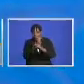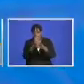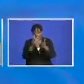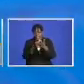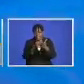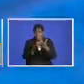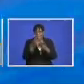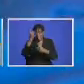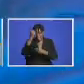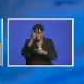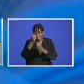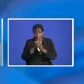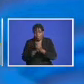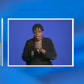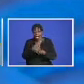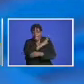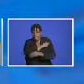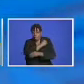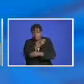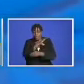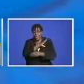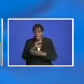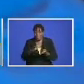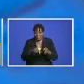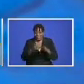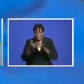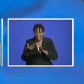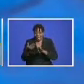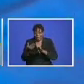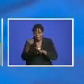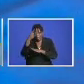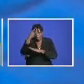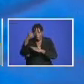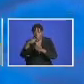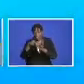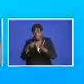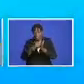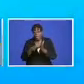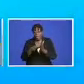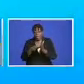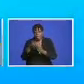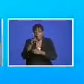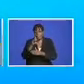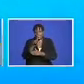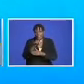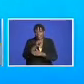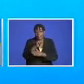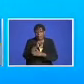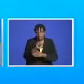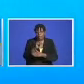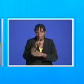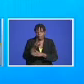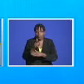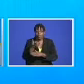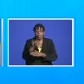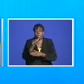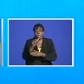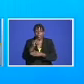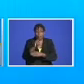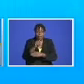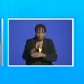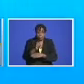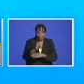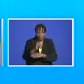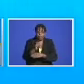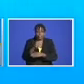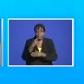disease, hospitalization, and death due to the Delta variant. As of July 2nd, the World Health Organization